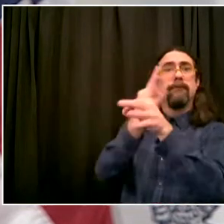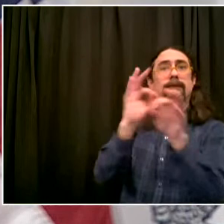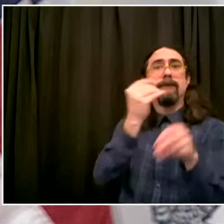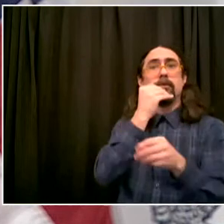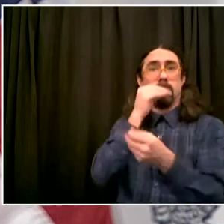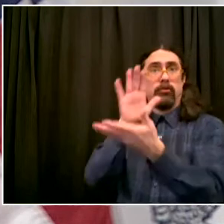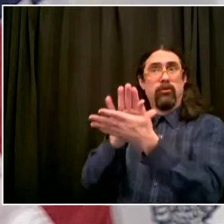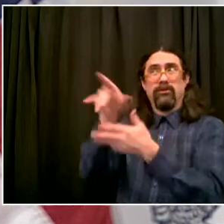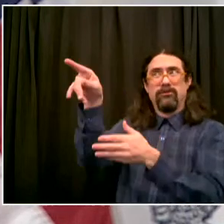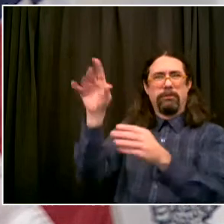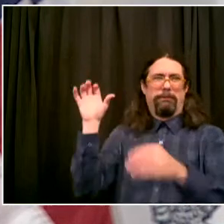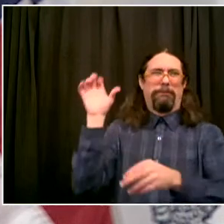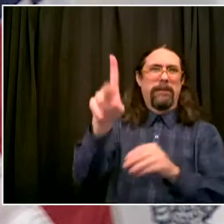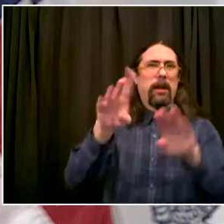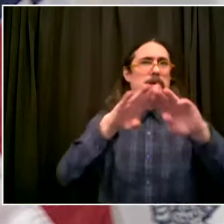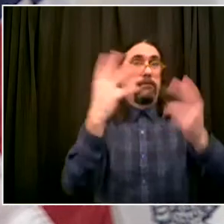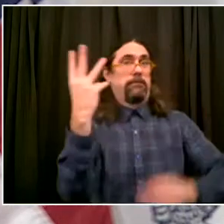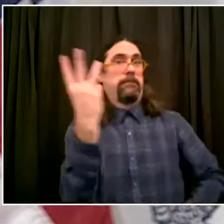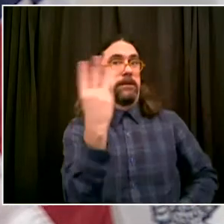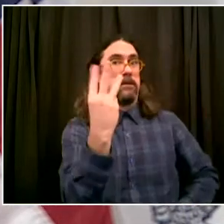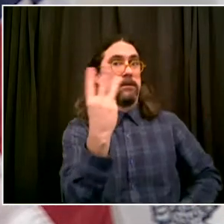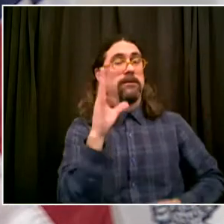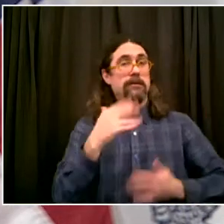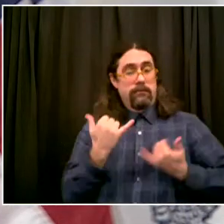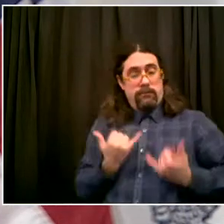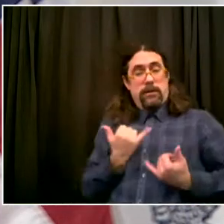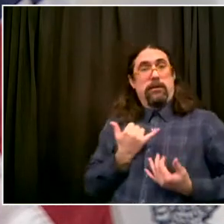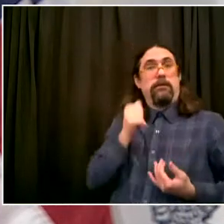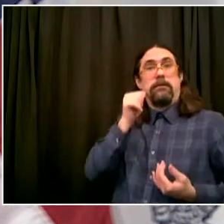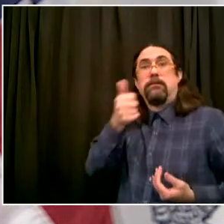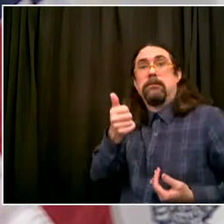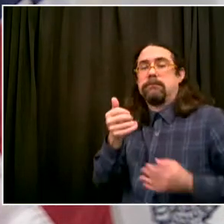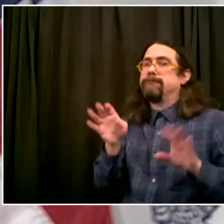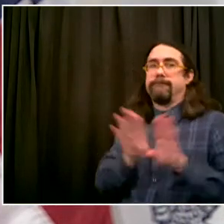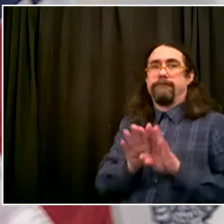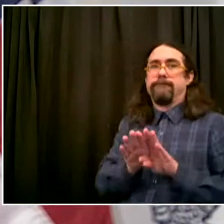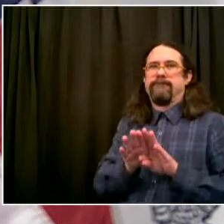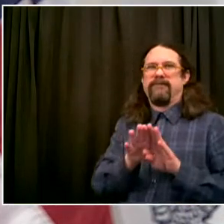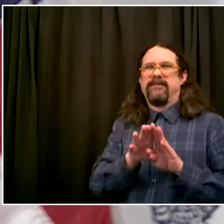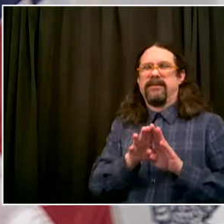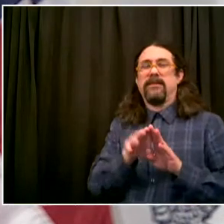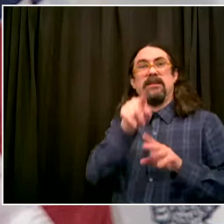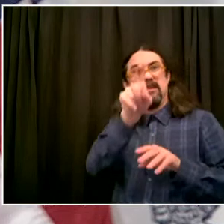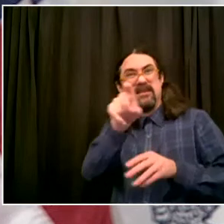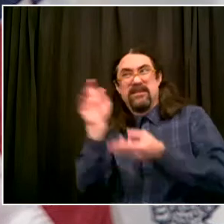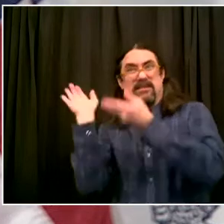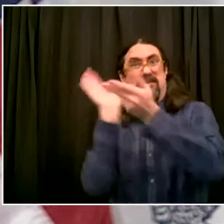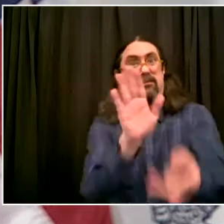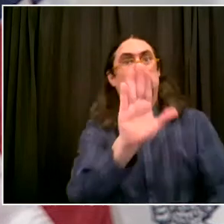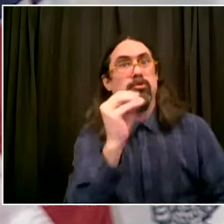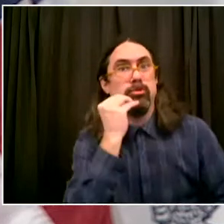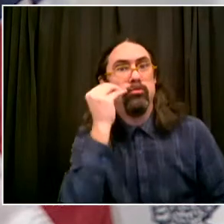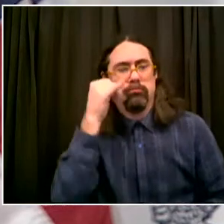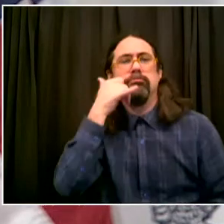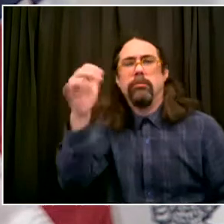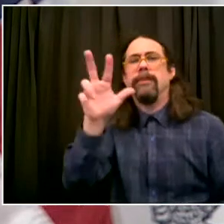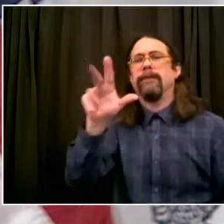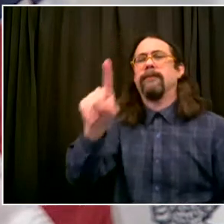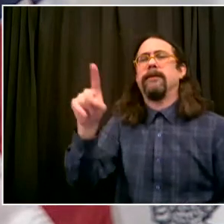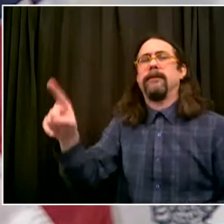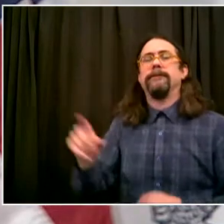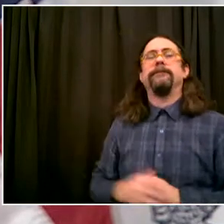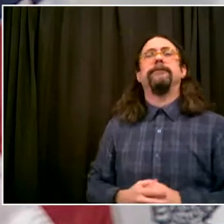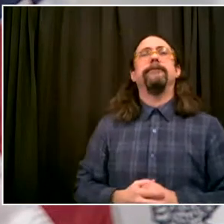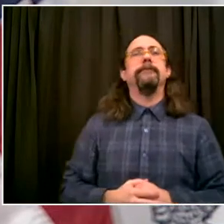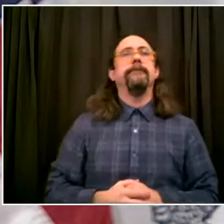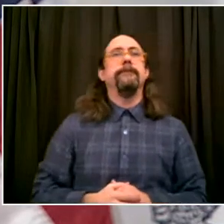My next question has to do with your vaccine equity program. I know that you released numbers yesterday. I guess the question we have is, when will we